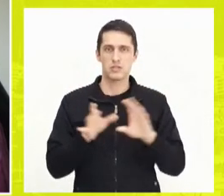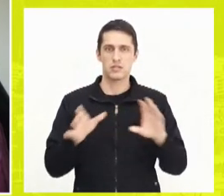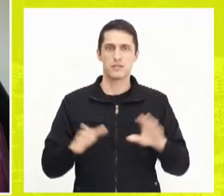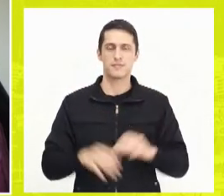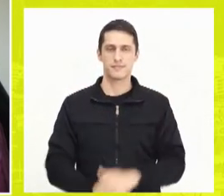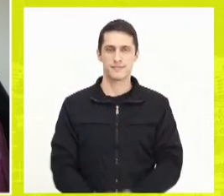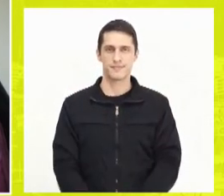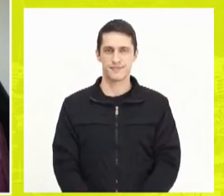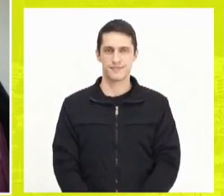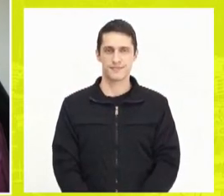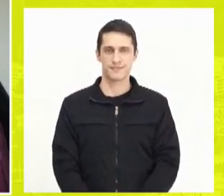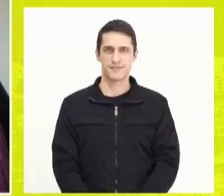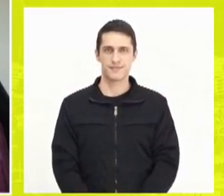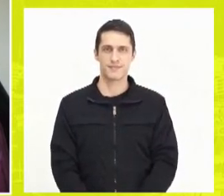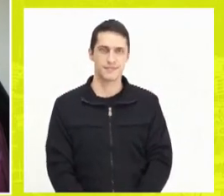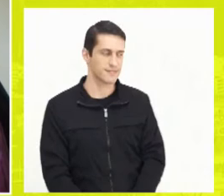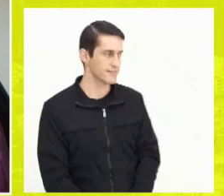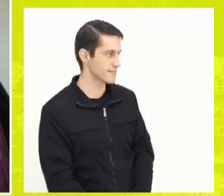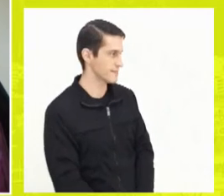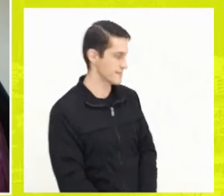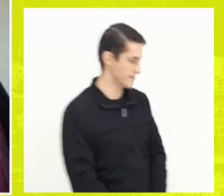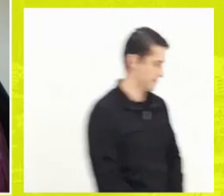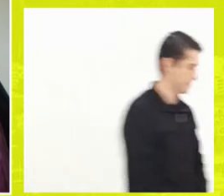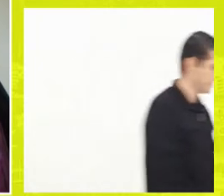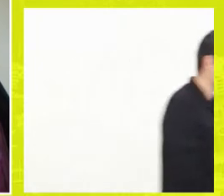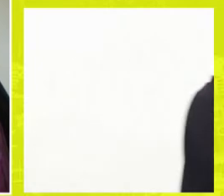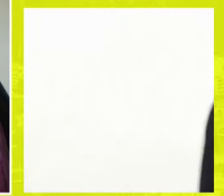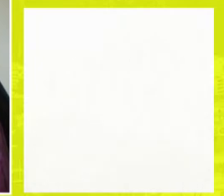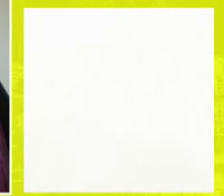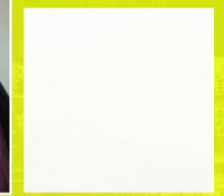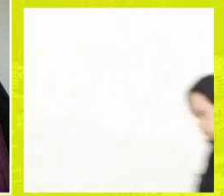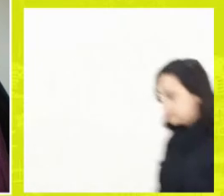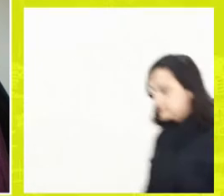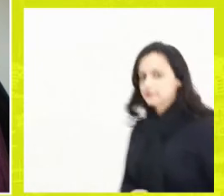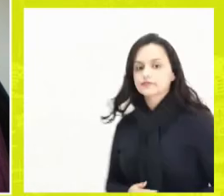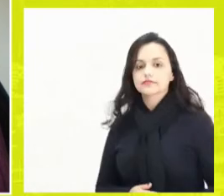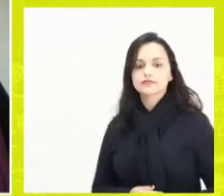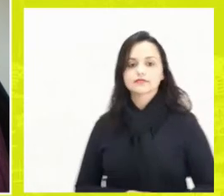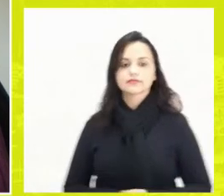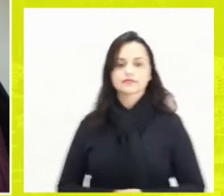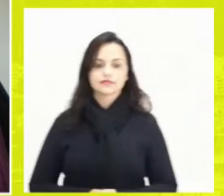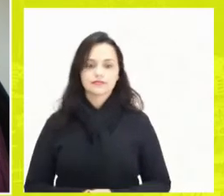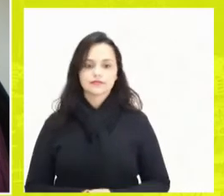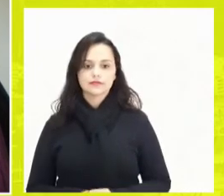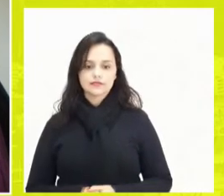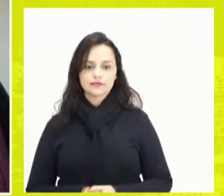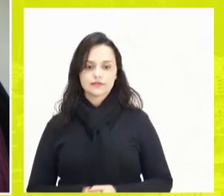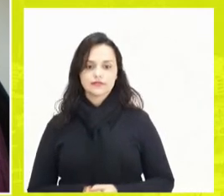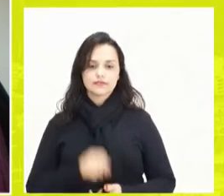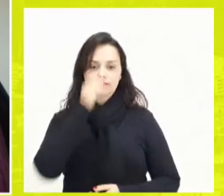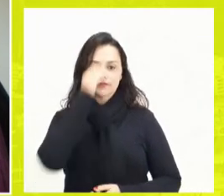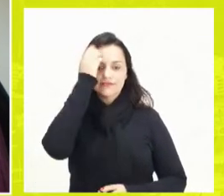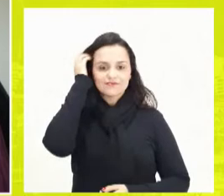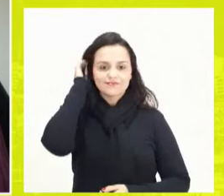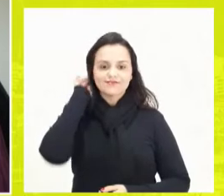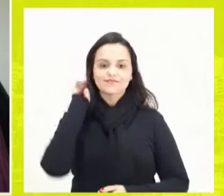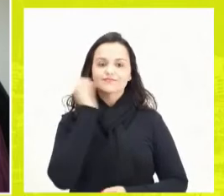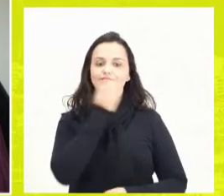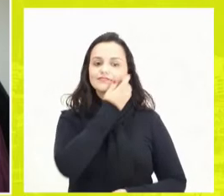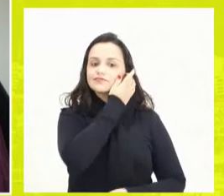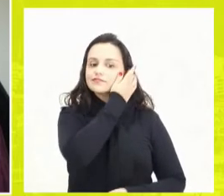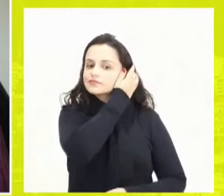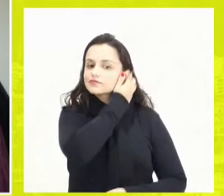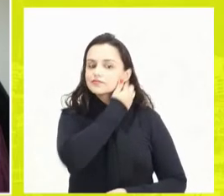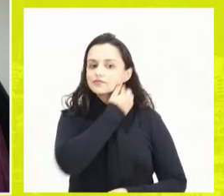any extra uh things that you'd like to talk about anything to